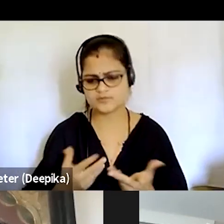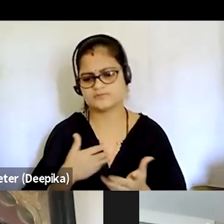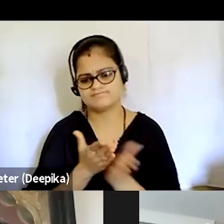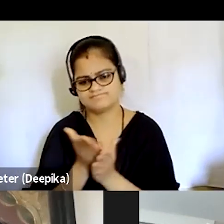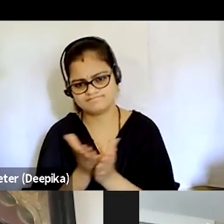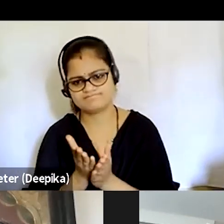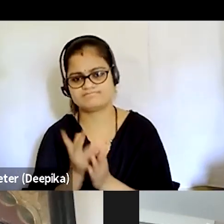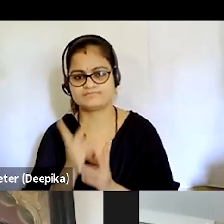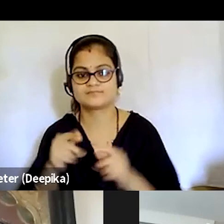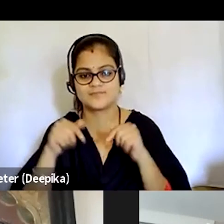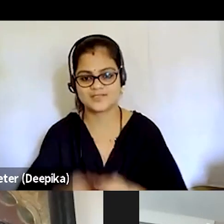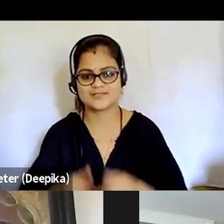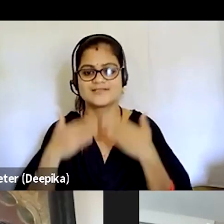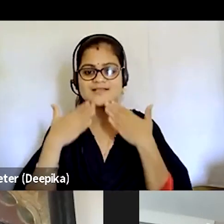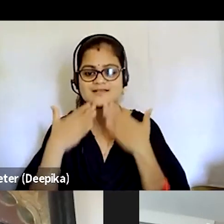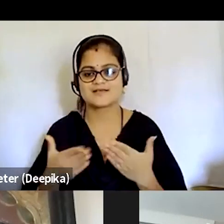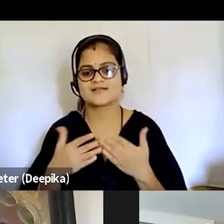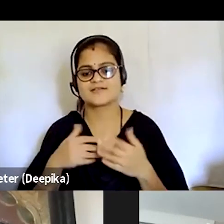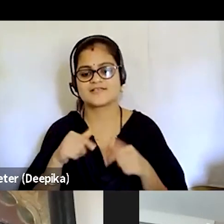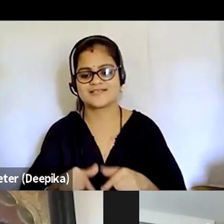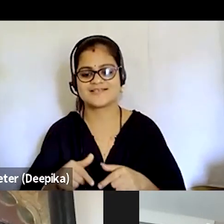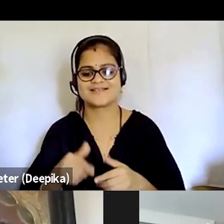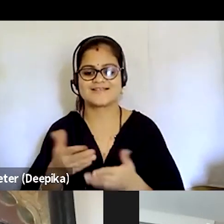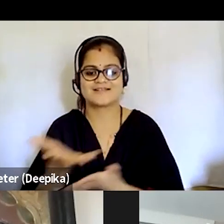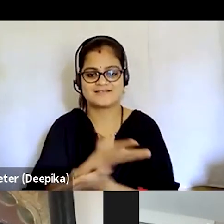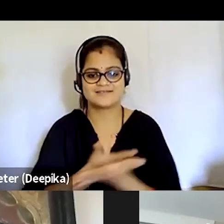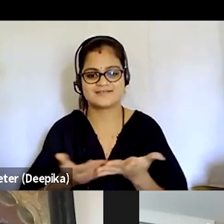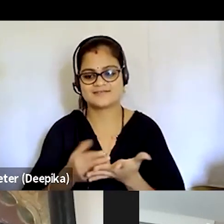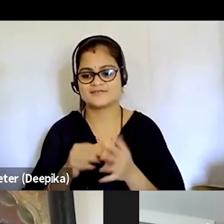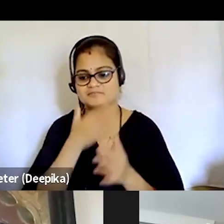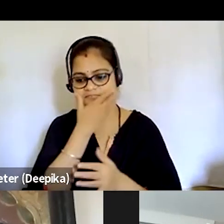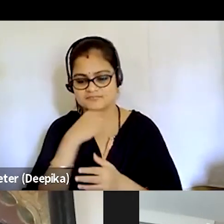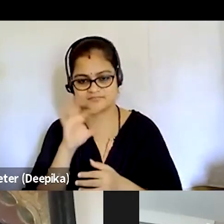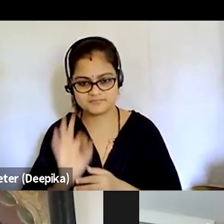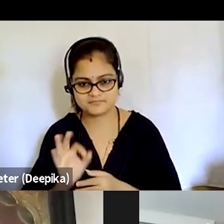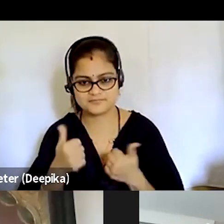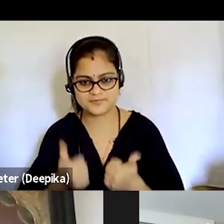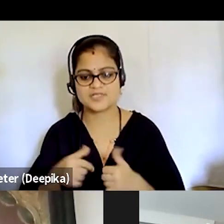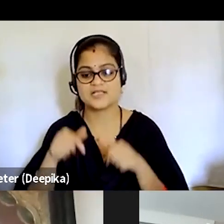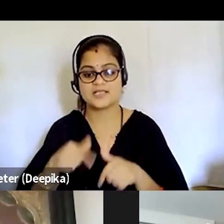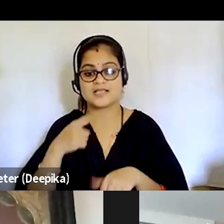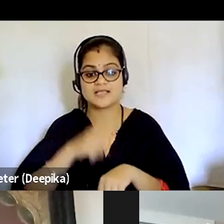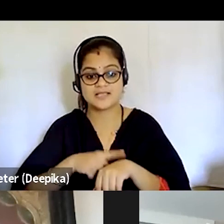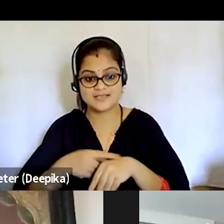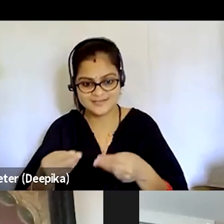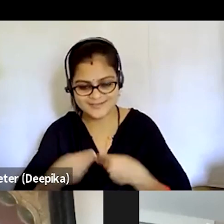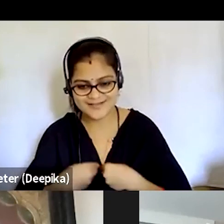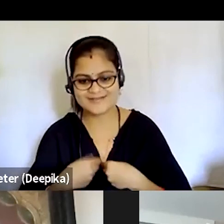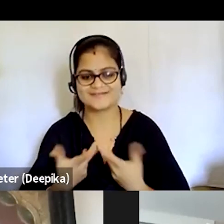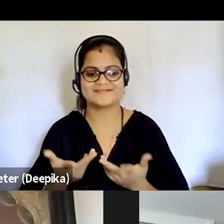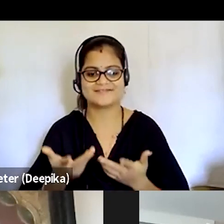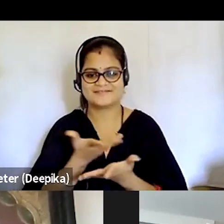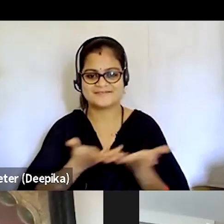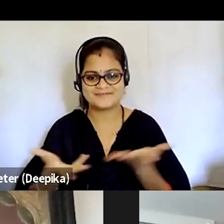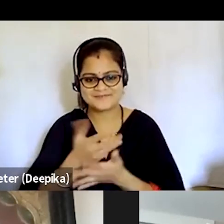thank you so much. This has been wonderful. Yeah. We're going to wrap up now. Thank you for your time, and thank you for chatting with me, with all your